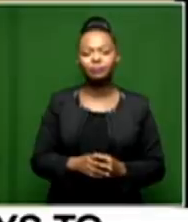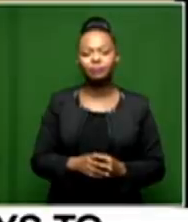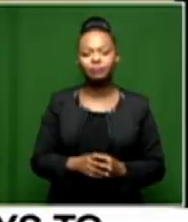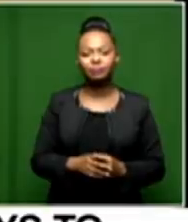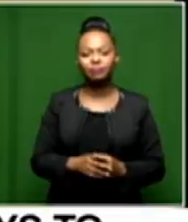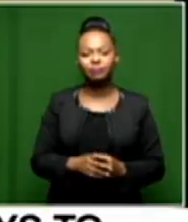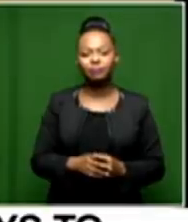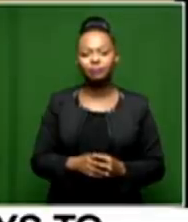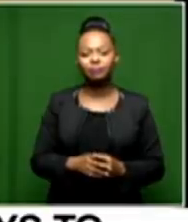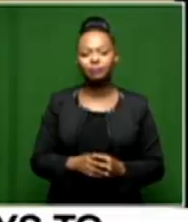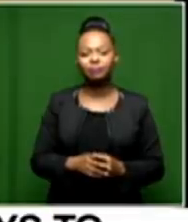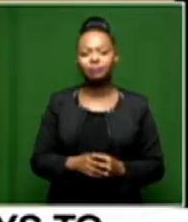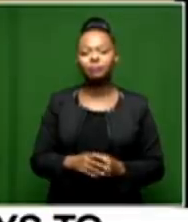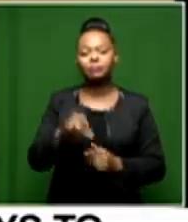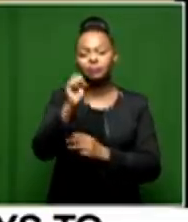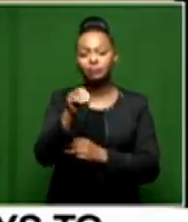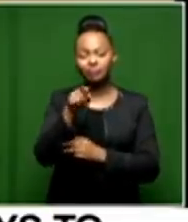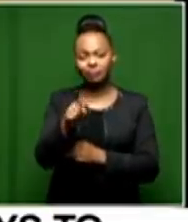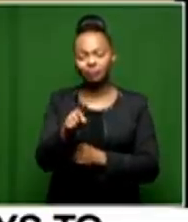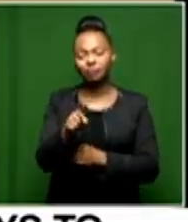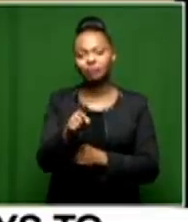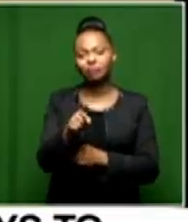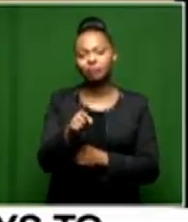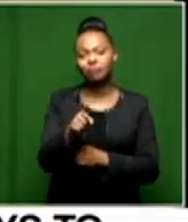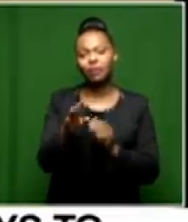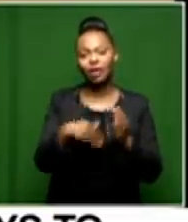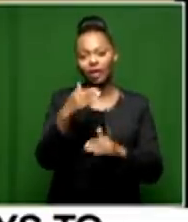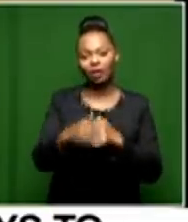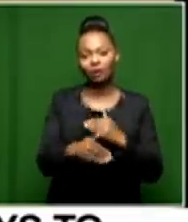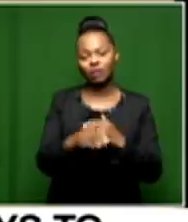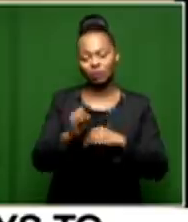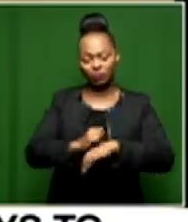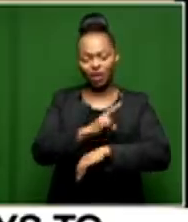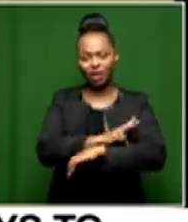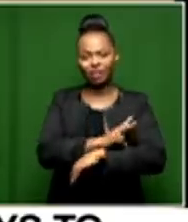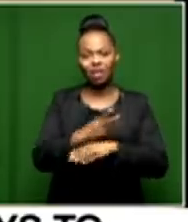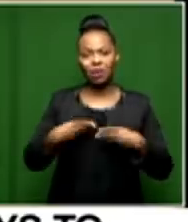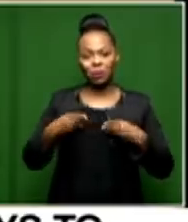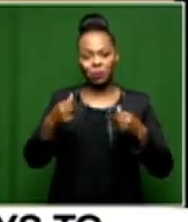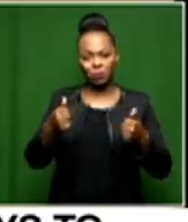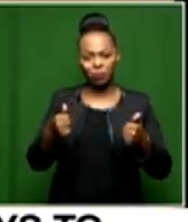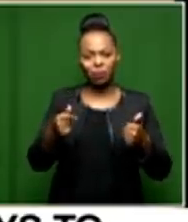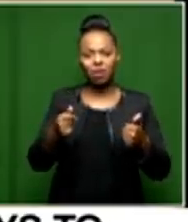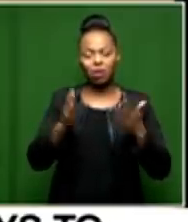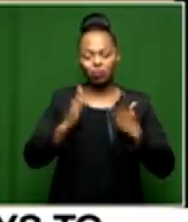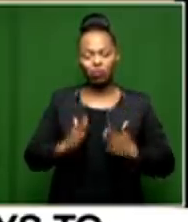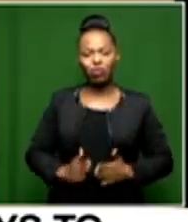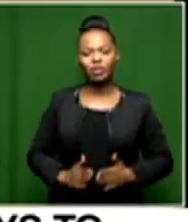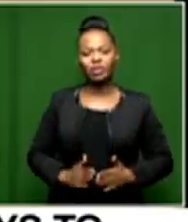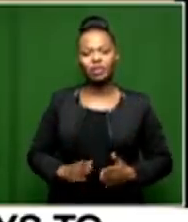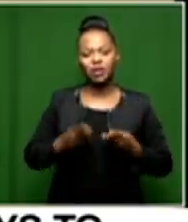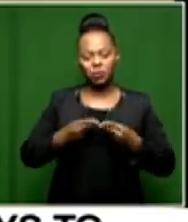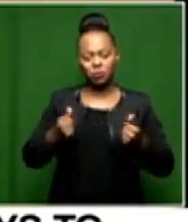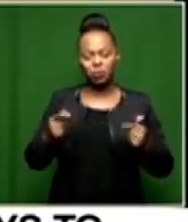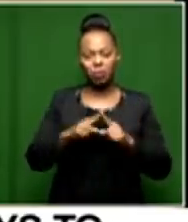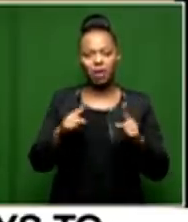and theories, but it seems to be that the after effect is that the virus is gone, your body has dealt with it, but the damage that